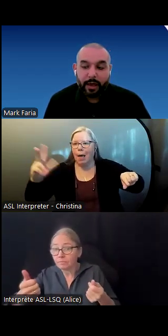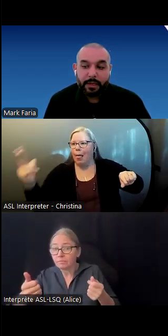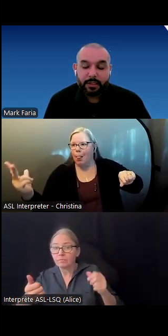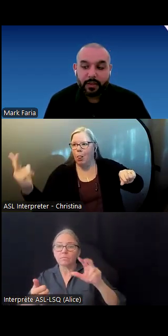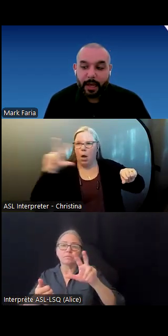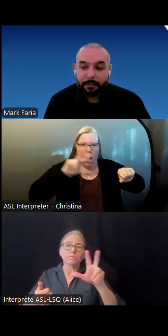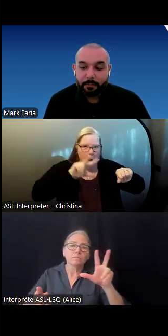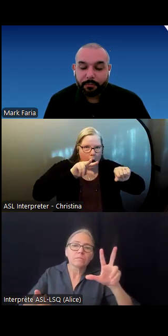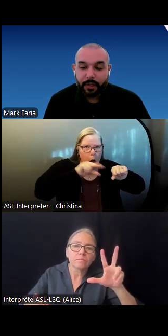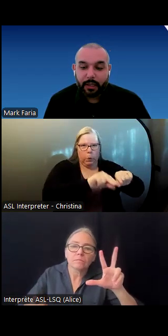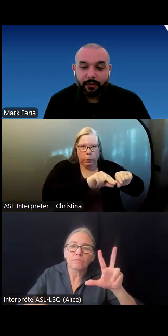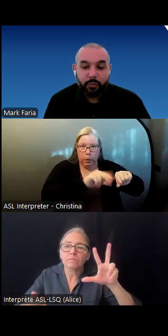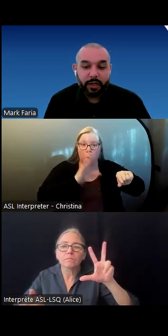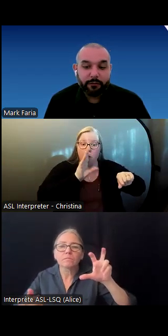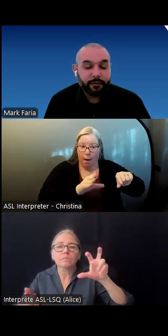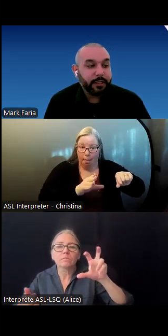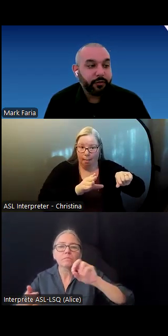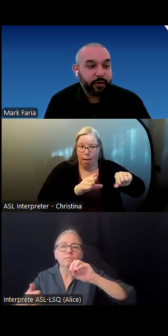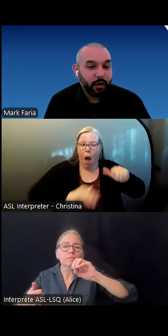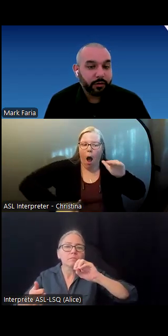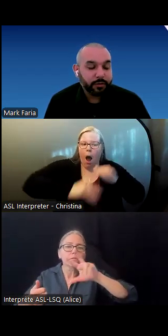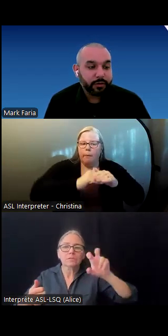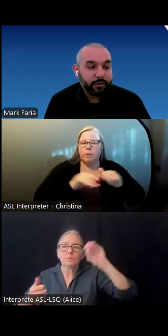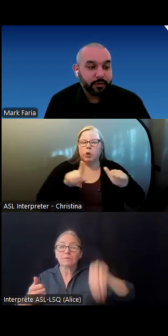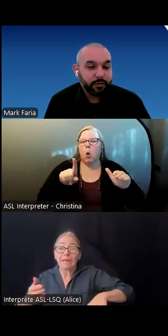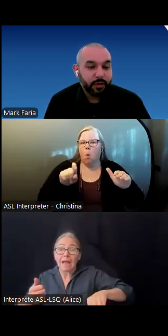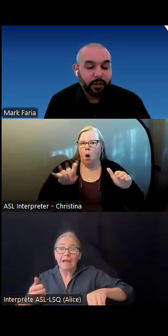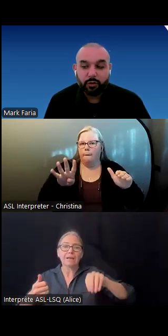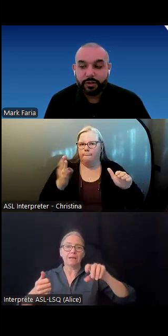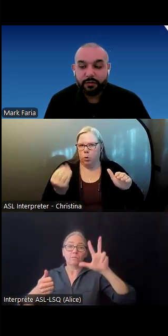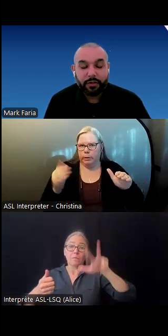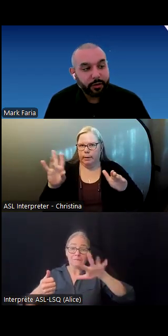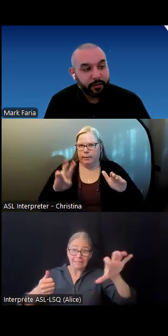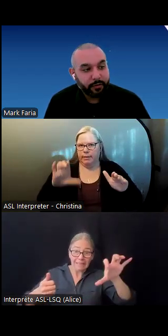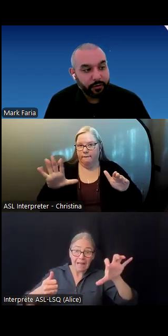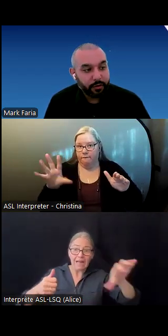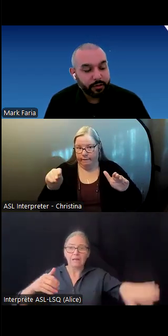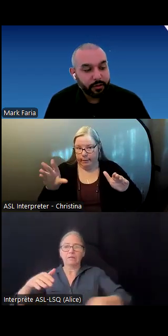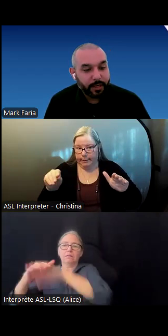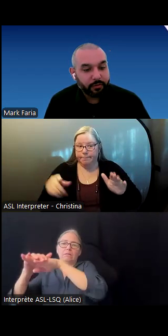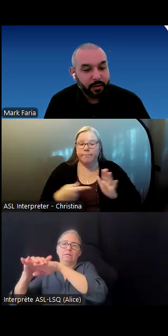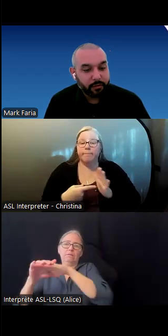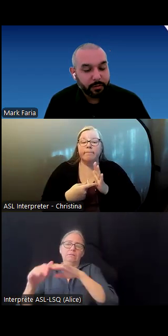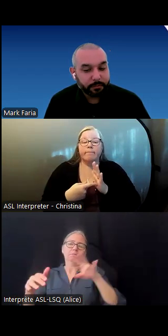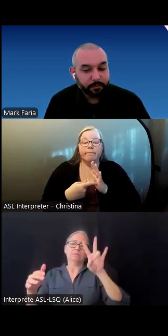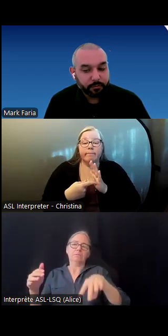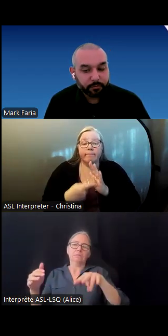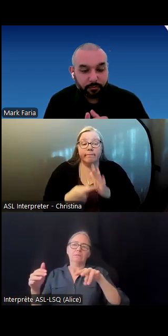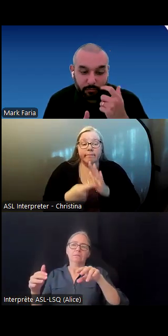So that means that if you put in $1,500, you'll receive $3,500 in grants from the